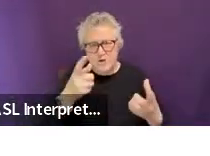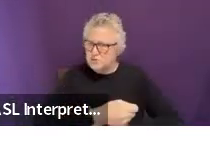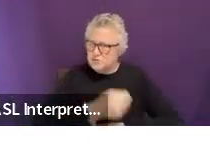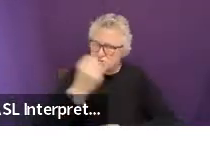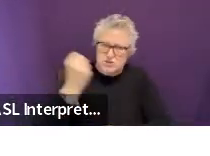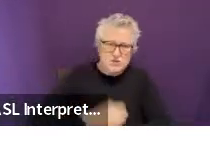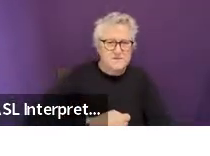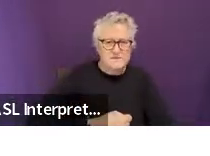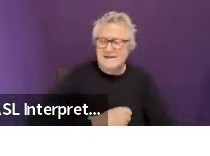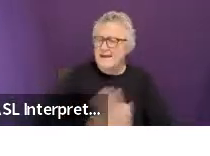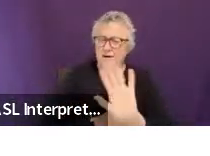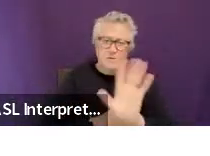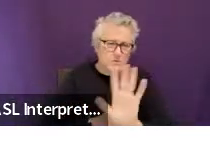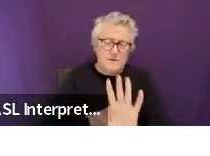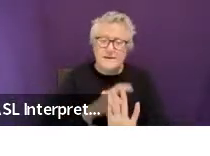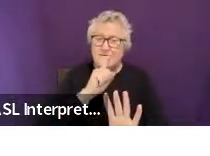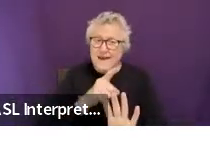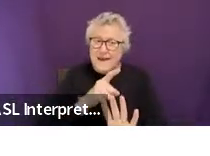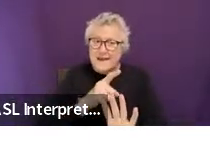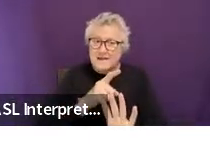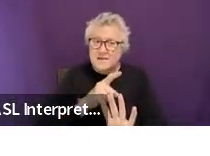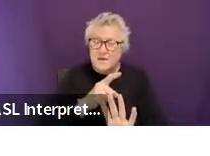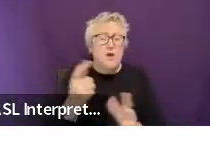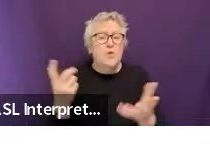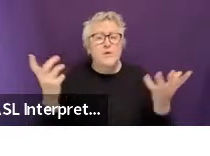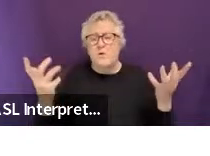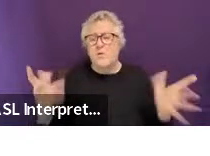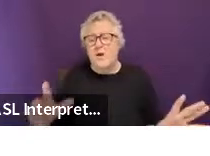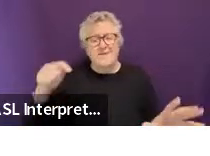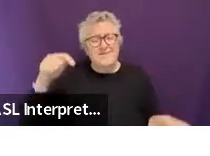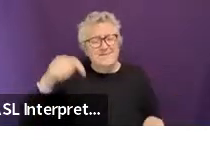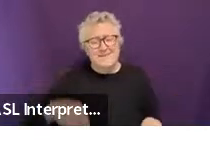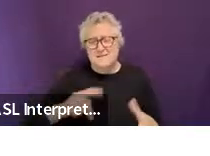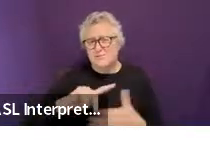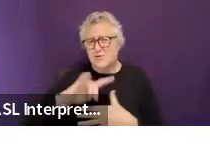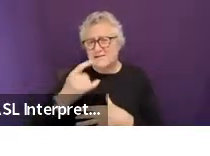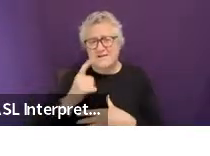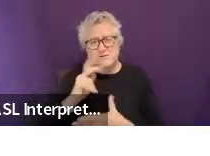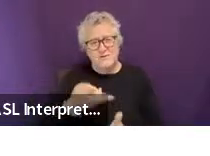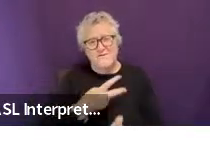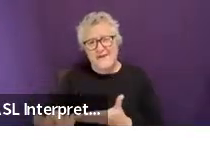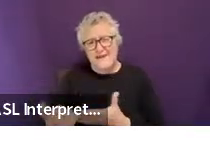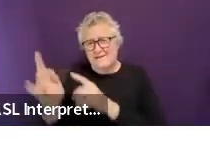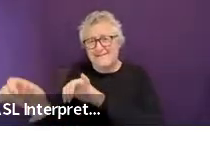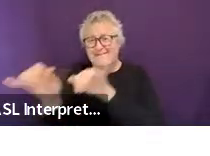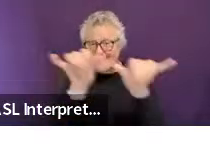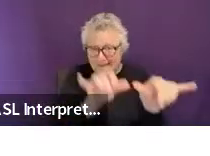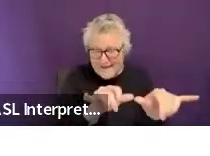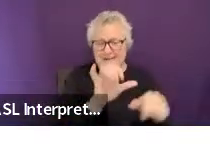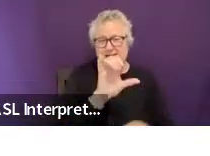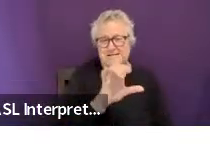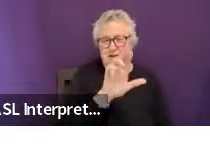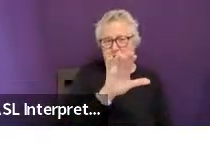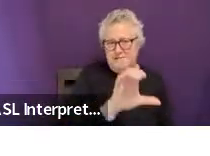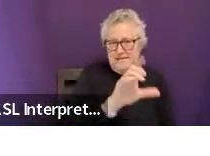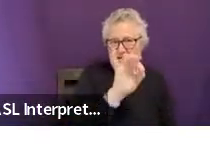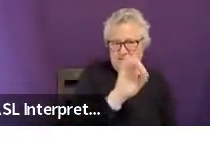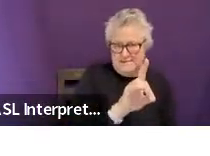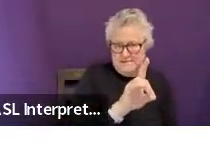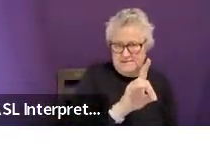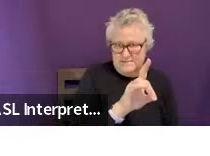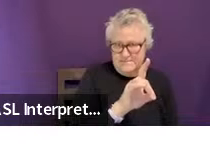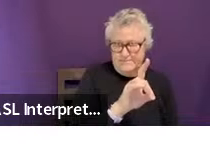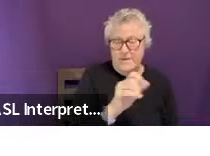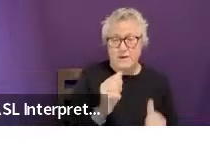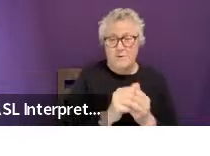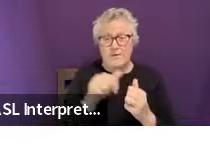that sincerely. We do not want this project to fail the way CRC did for lack of community support. With this infrastructure investment,